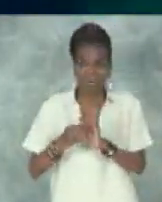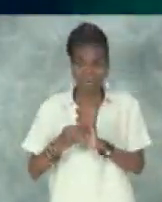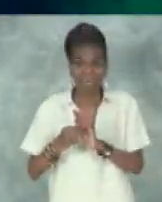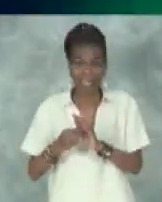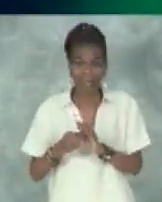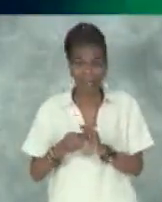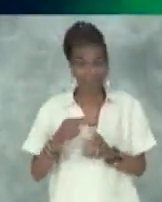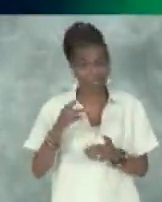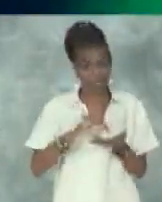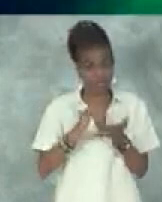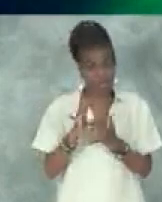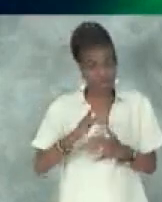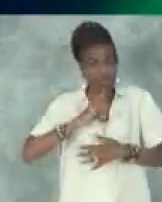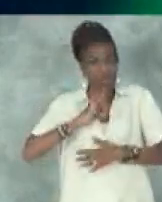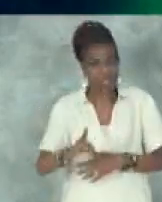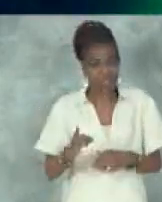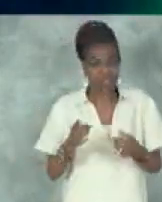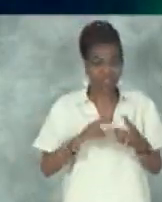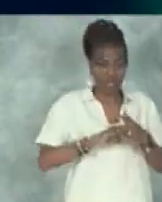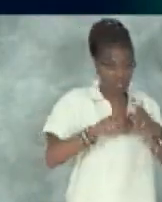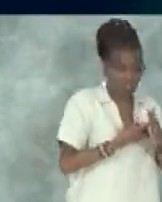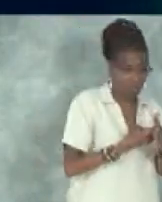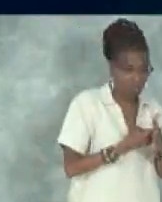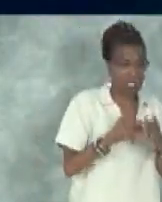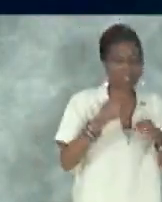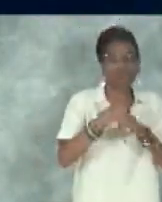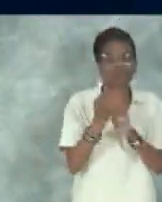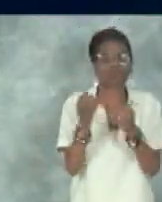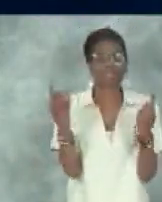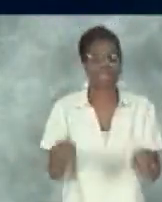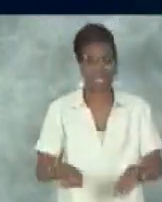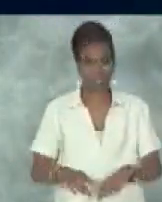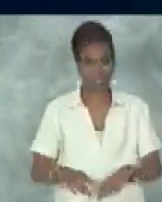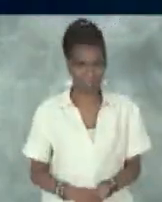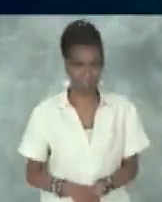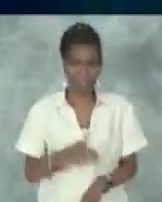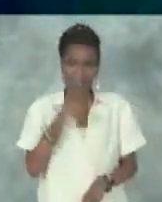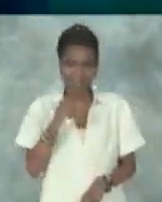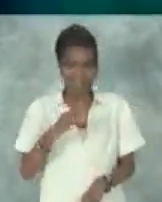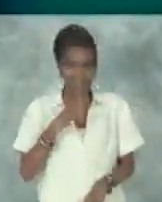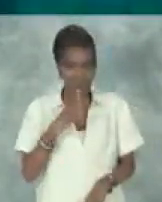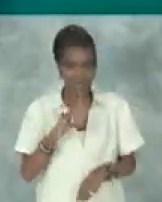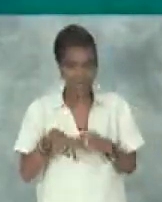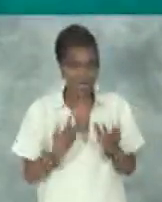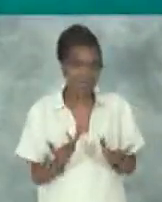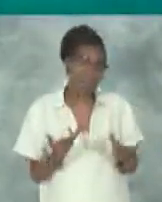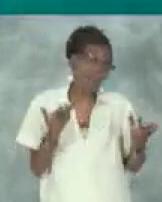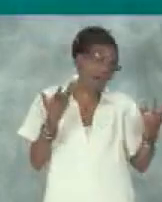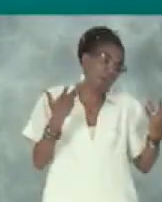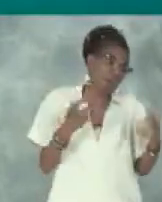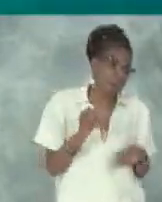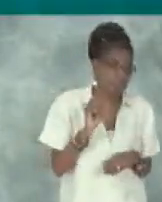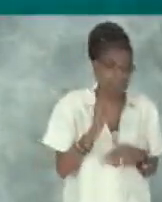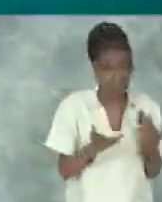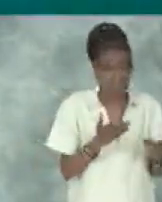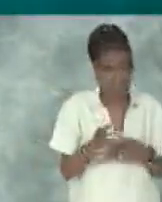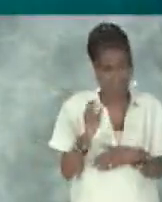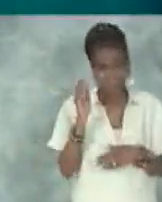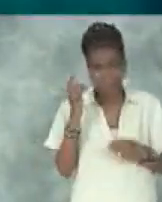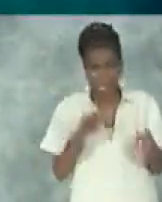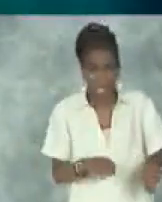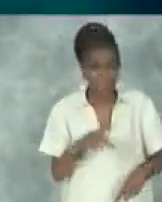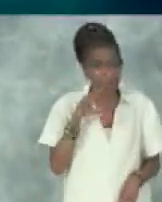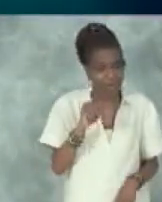see it through. He's going to make it happen. And he's not talking about all's well that ends well. He's talking about